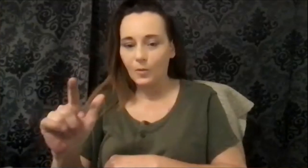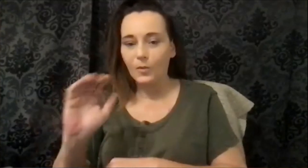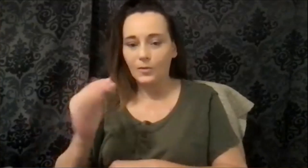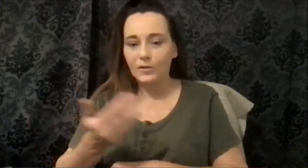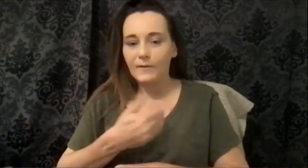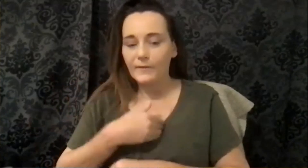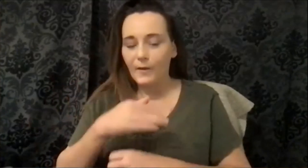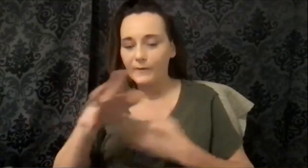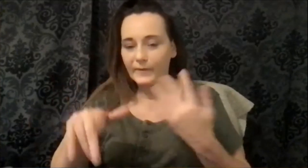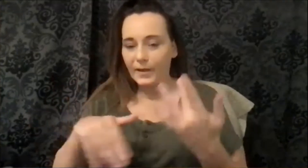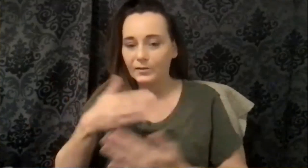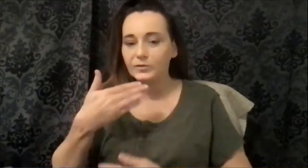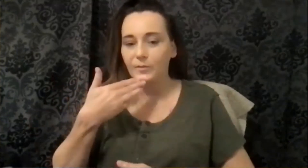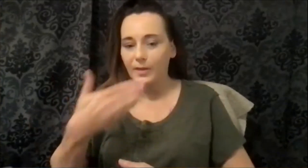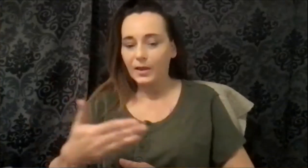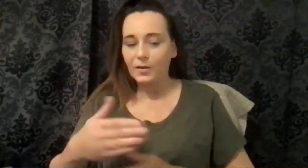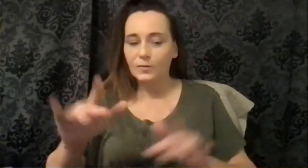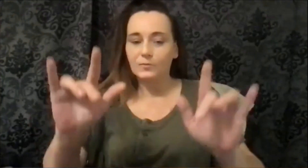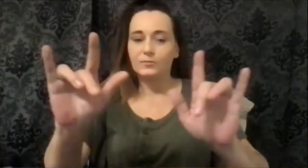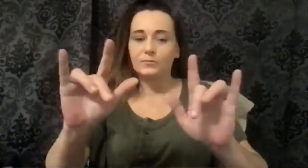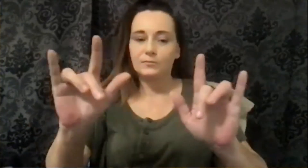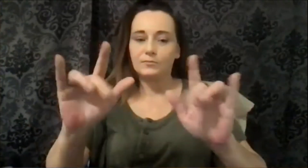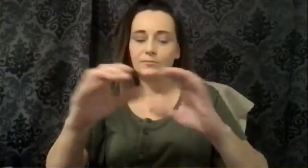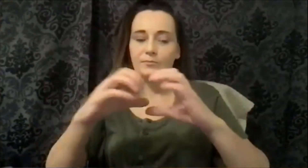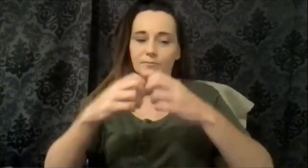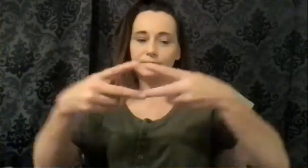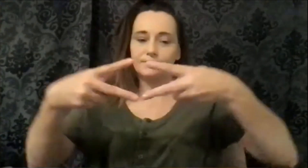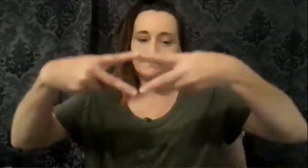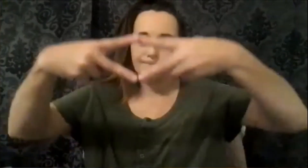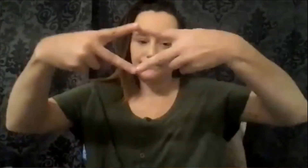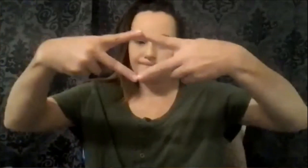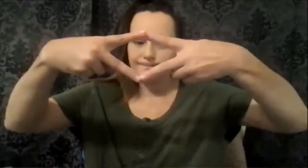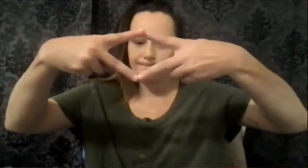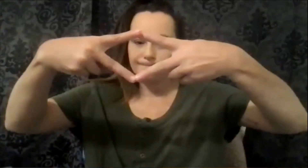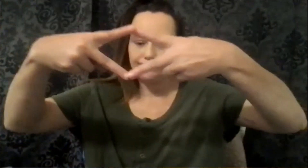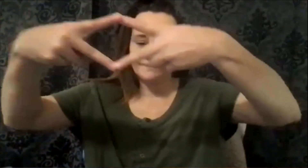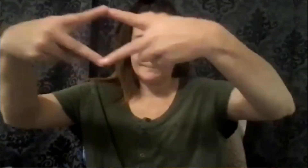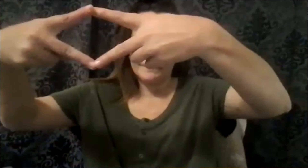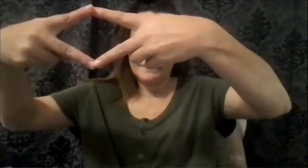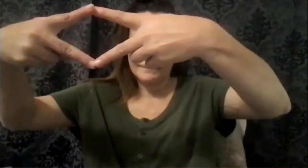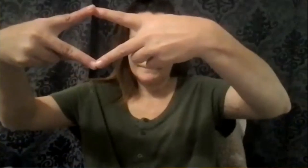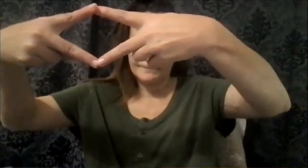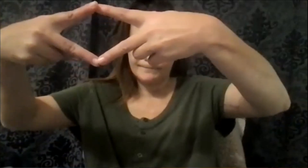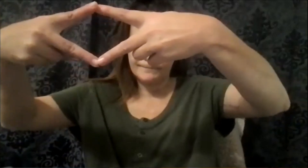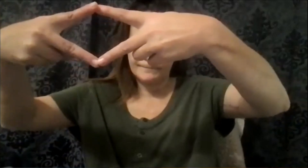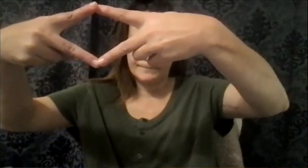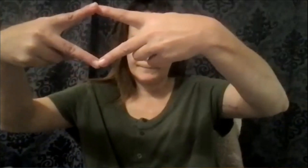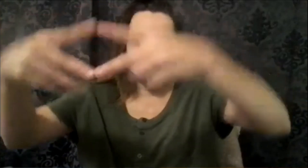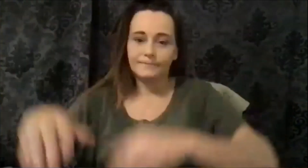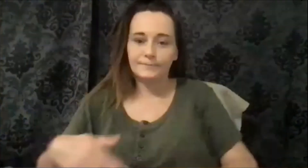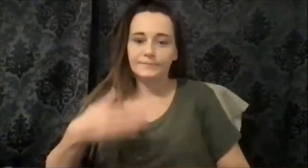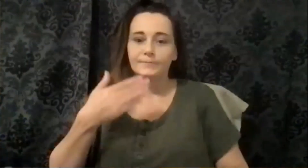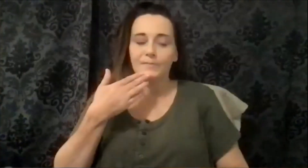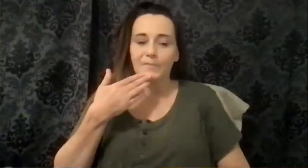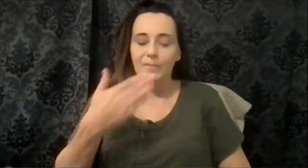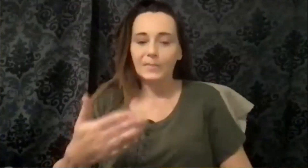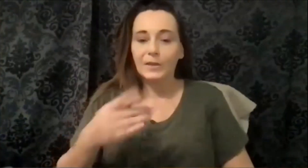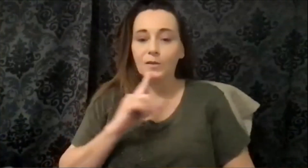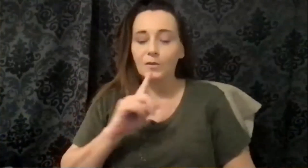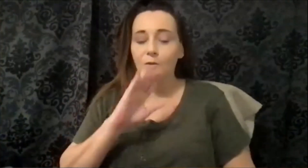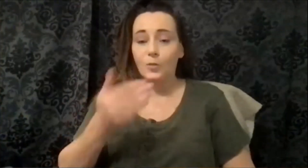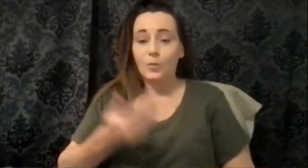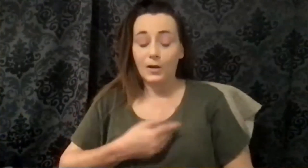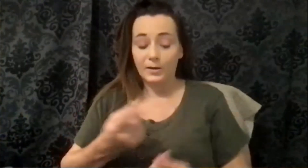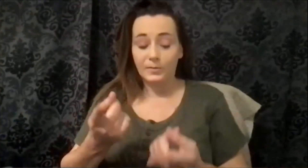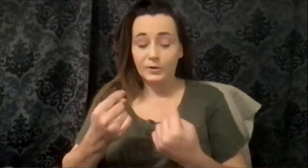our fellowship. Thank you very much. Yeah, that's great. Hey, thank you guys for being here. And you're also welcome to attend our